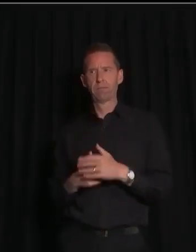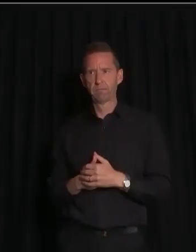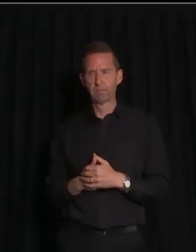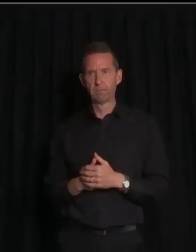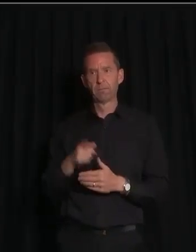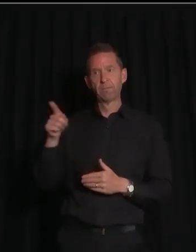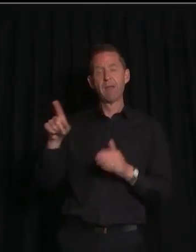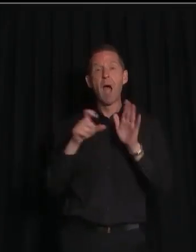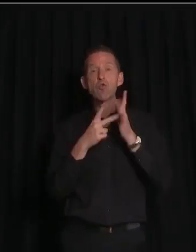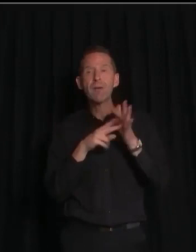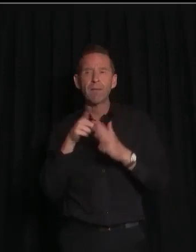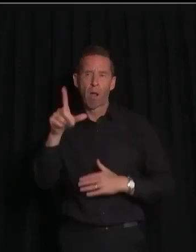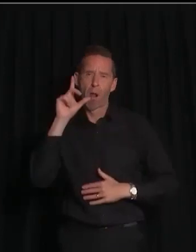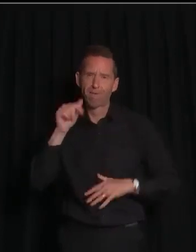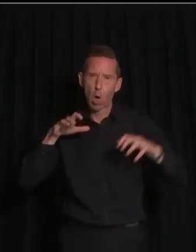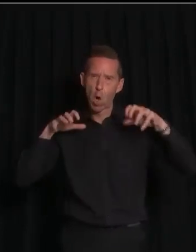movies.